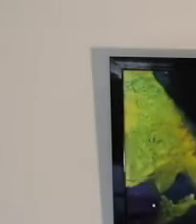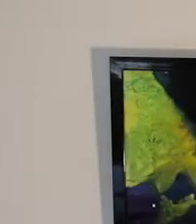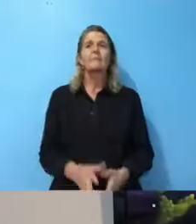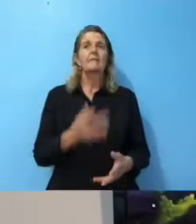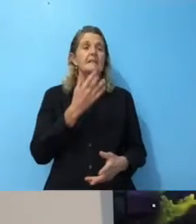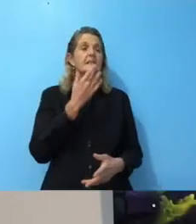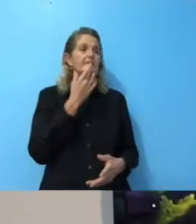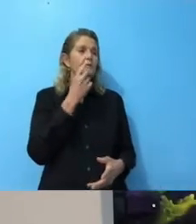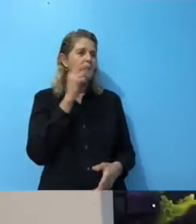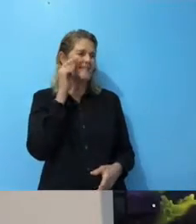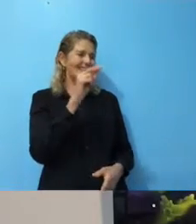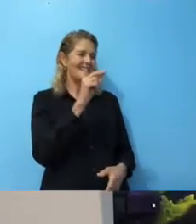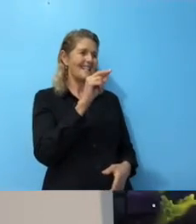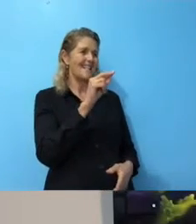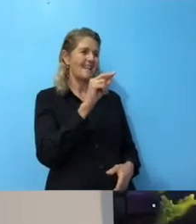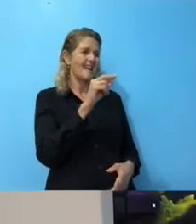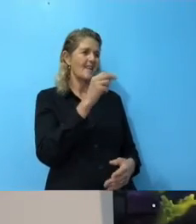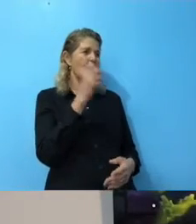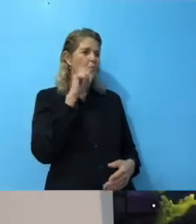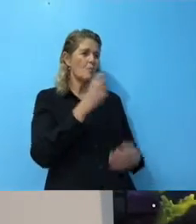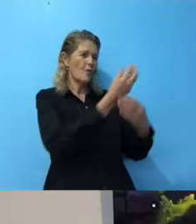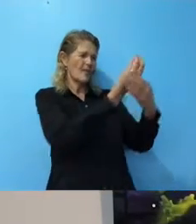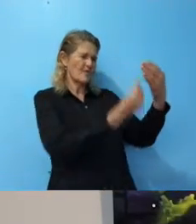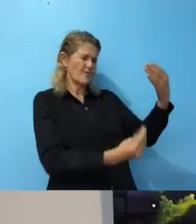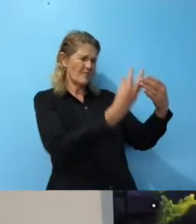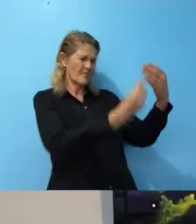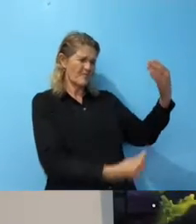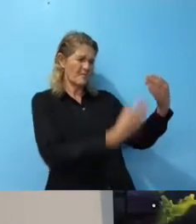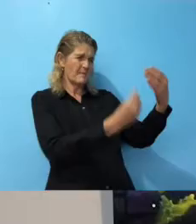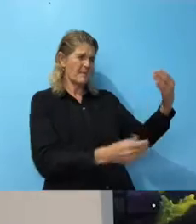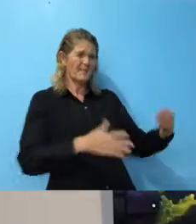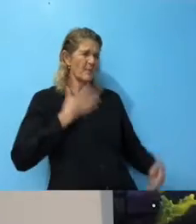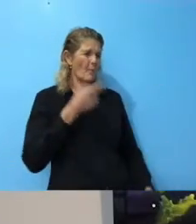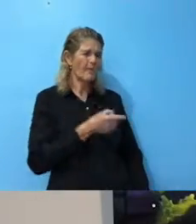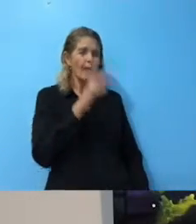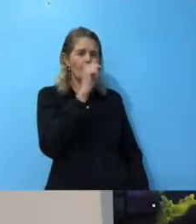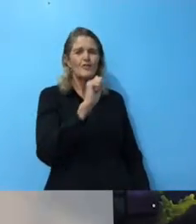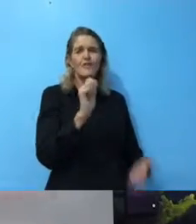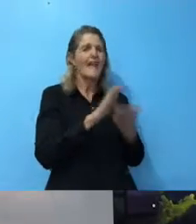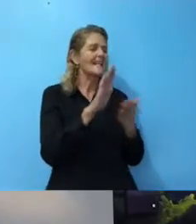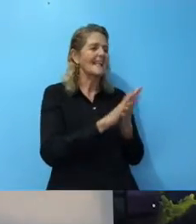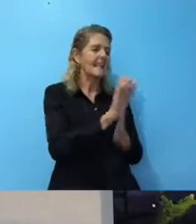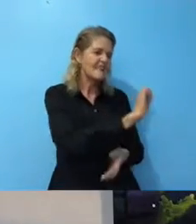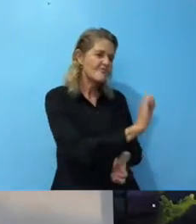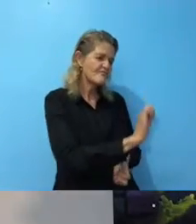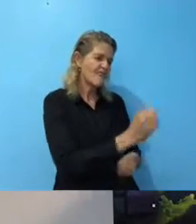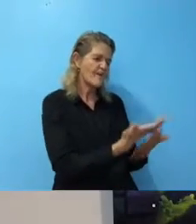You know, if something runs down that you don't like, you can usually just take it off again pretty